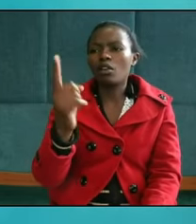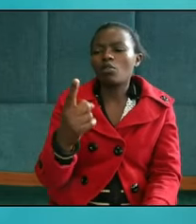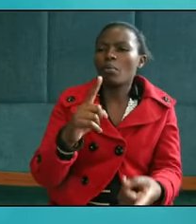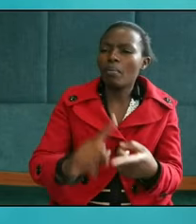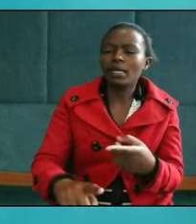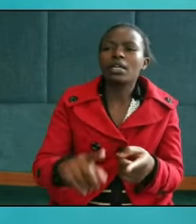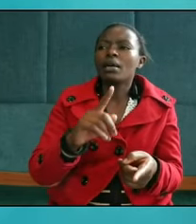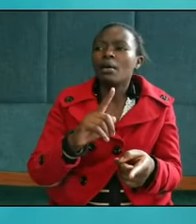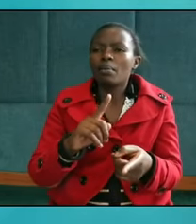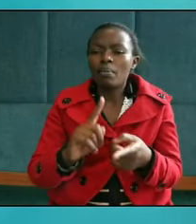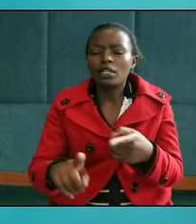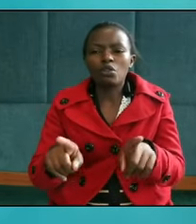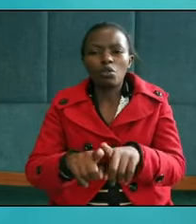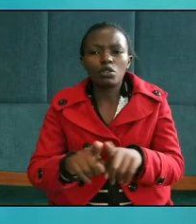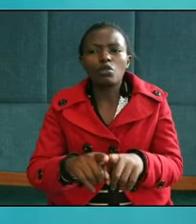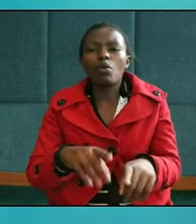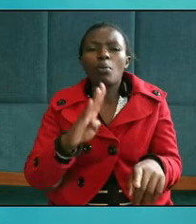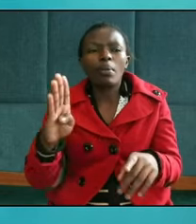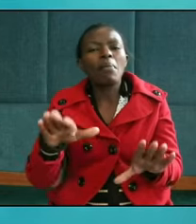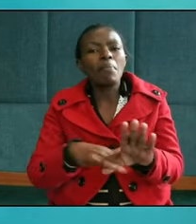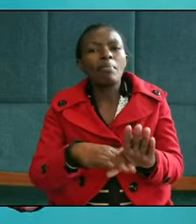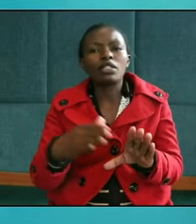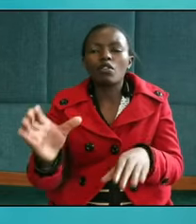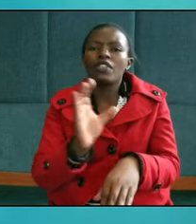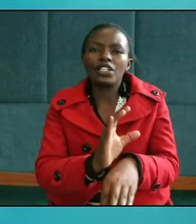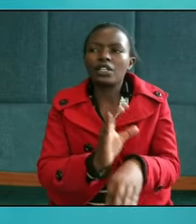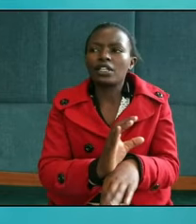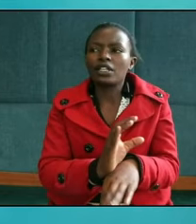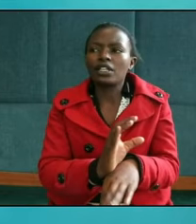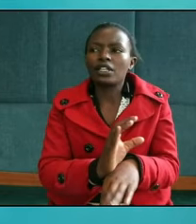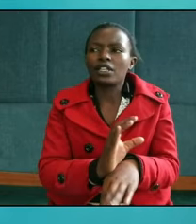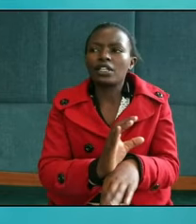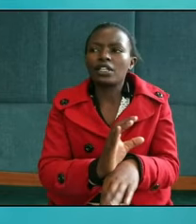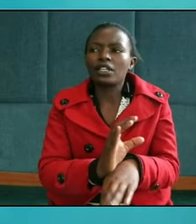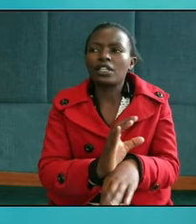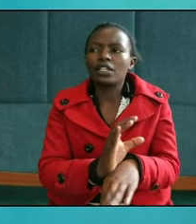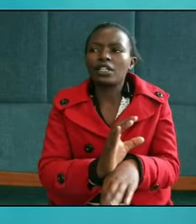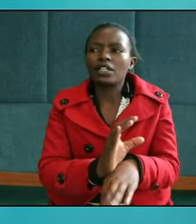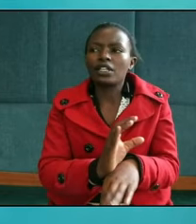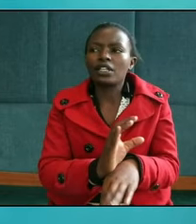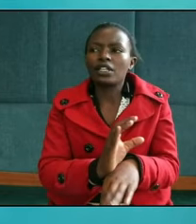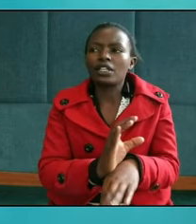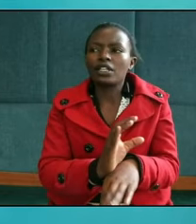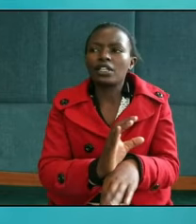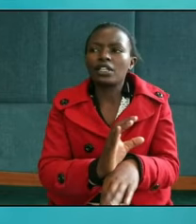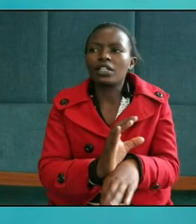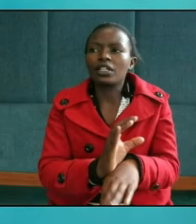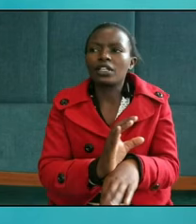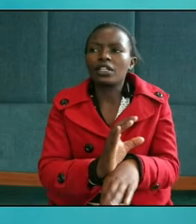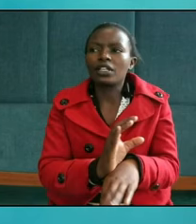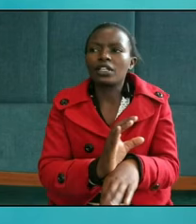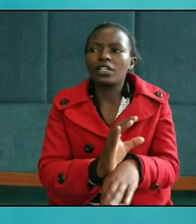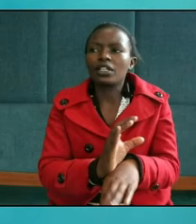by pastors alone. The servant of the Lord says, the work of God in this earth can never be finished until the men